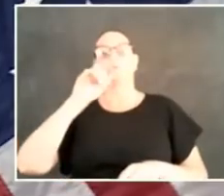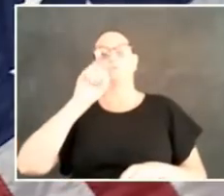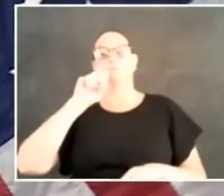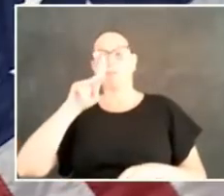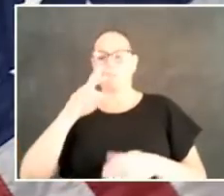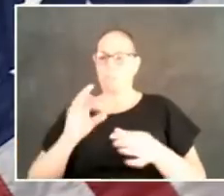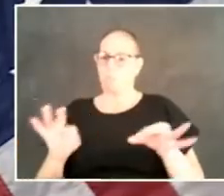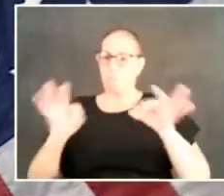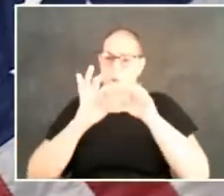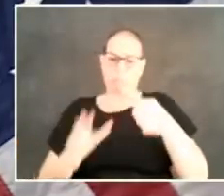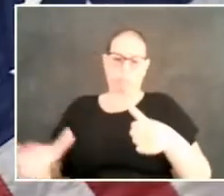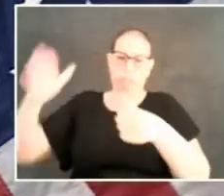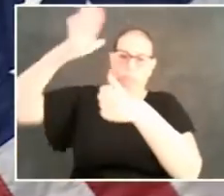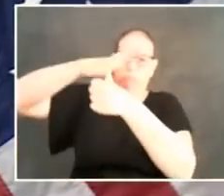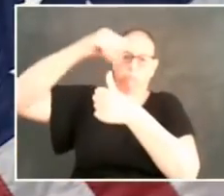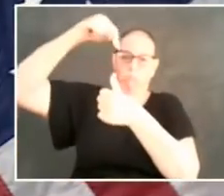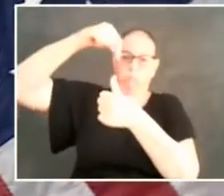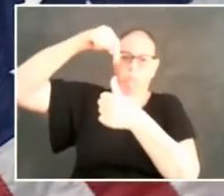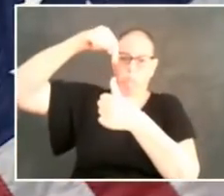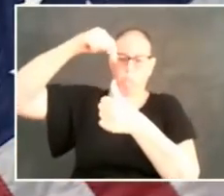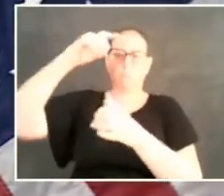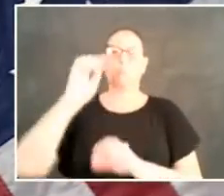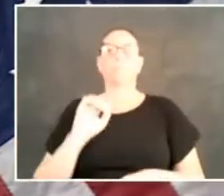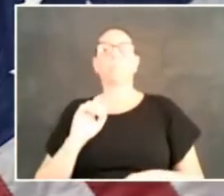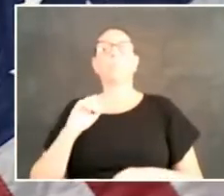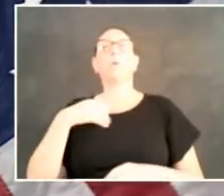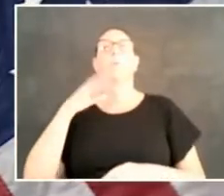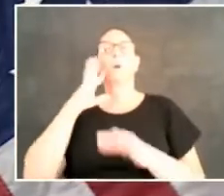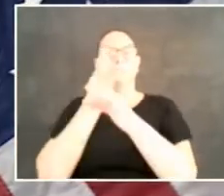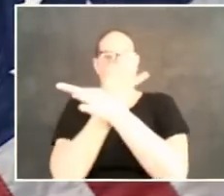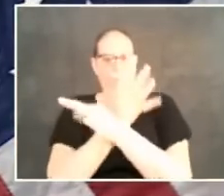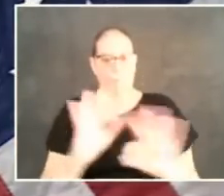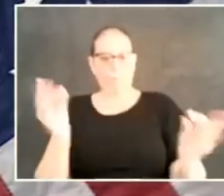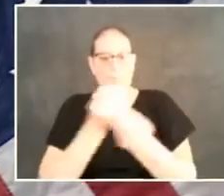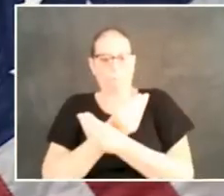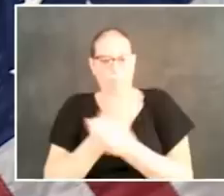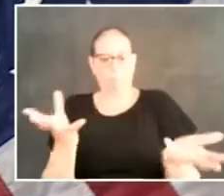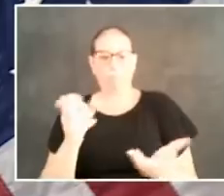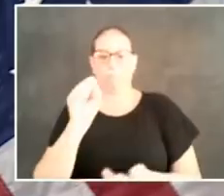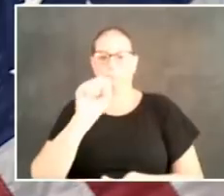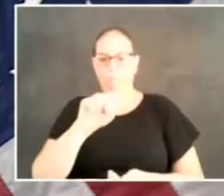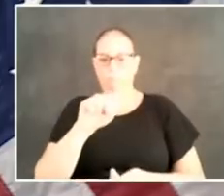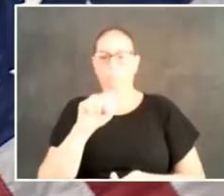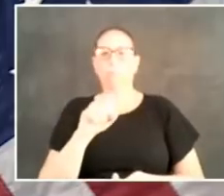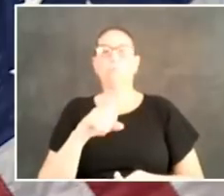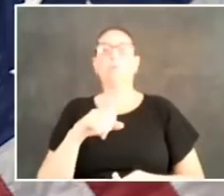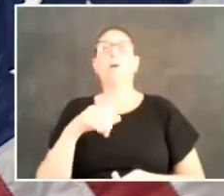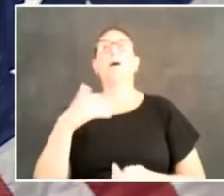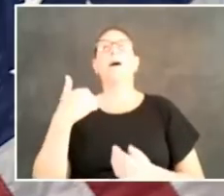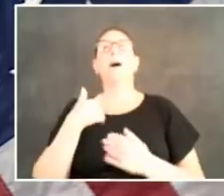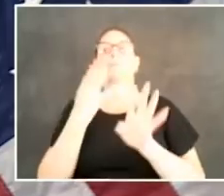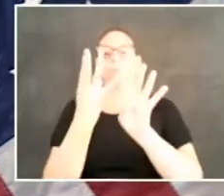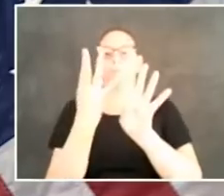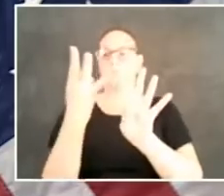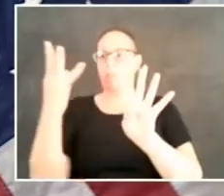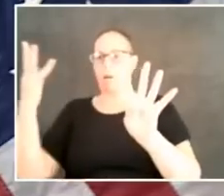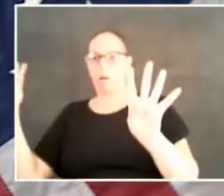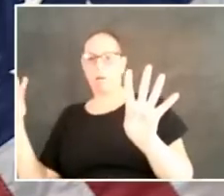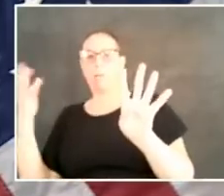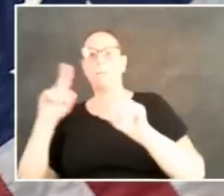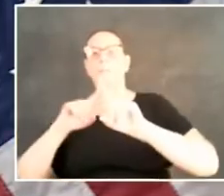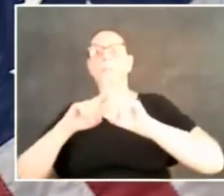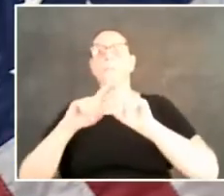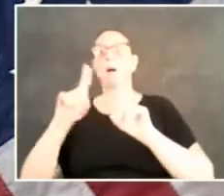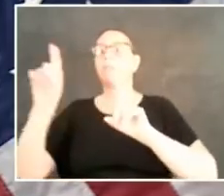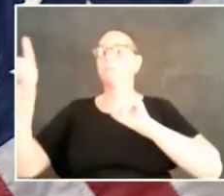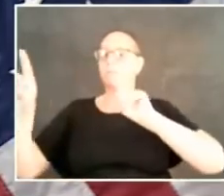insurance card, and people are socially distanced in line and tested individually. So there is real care